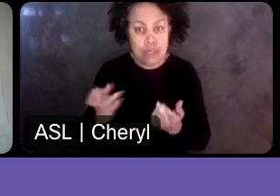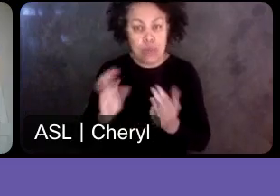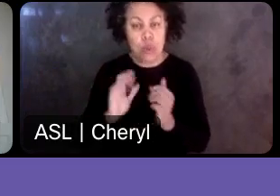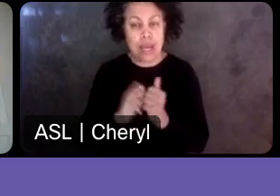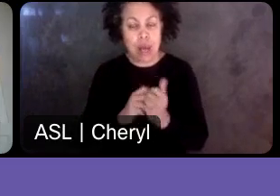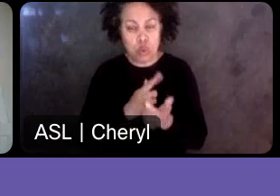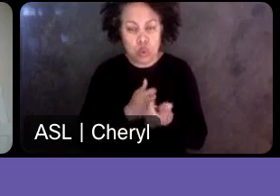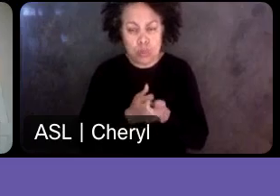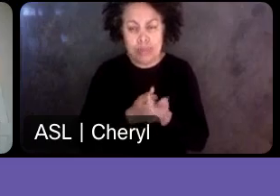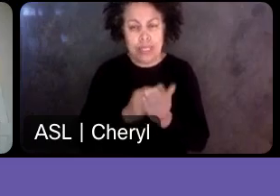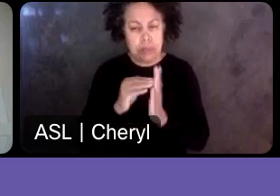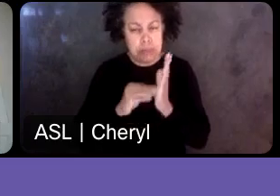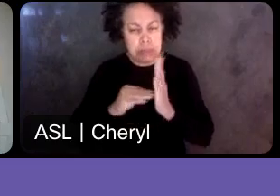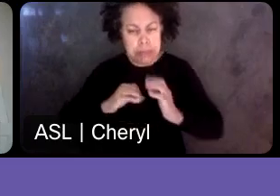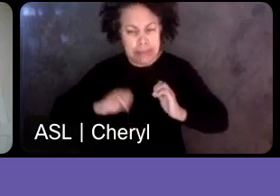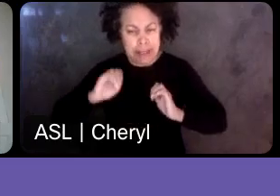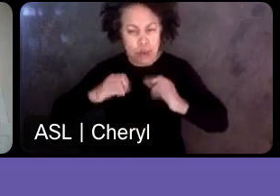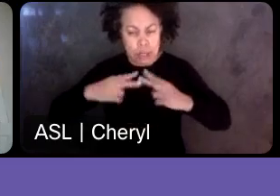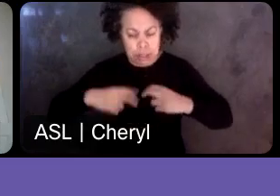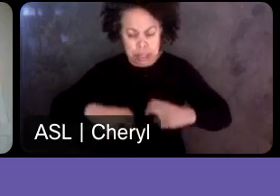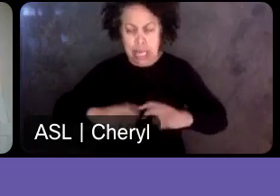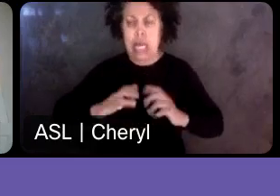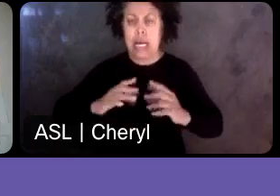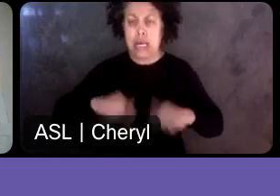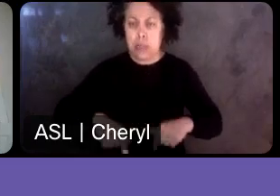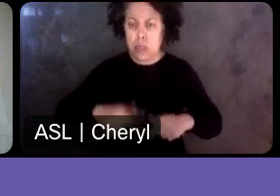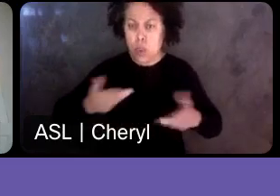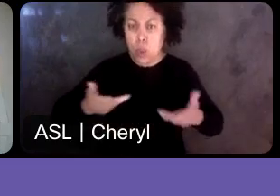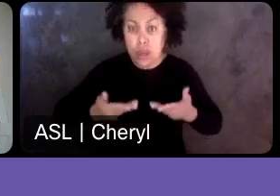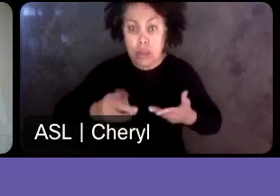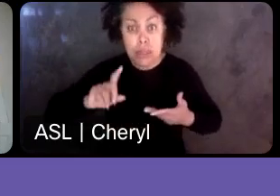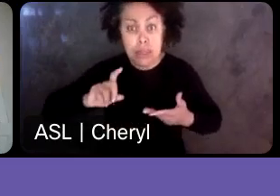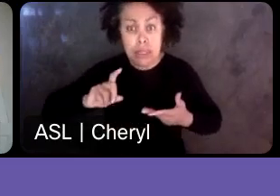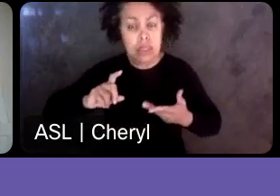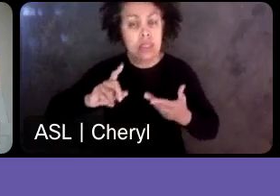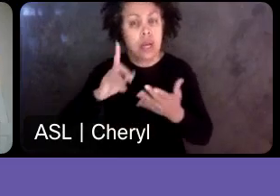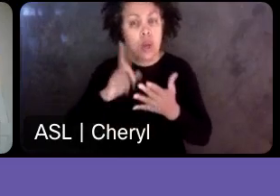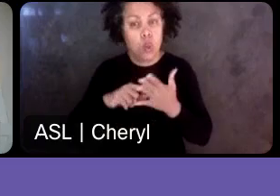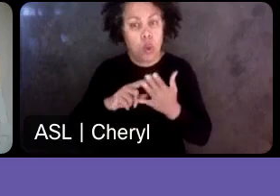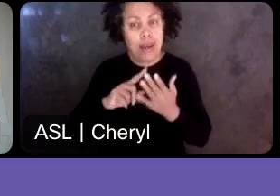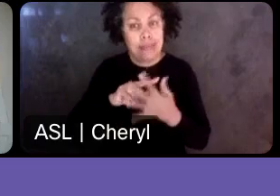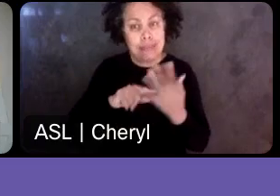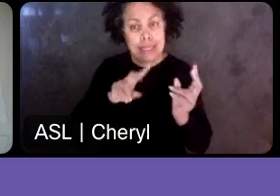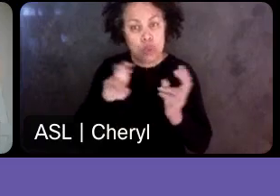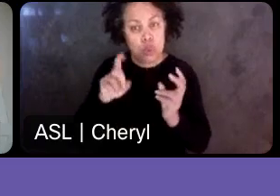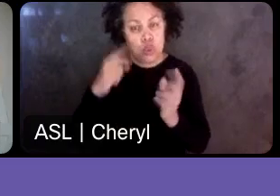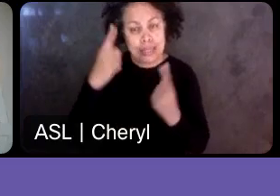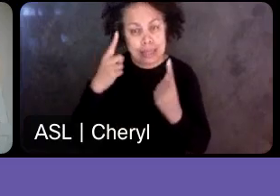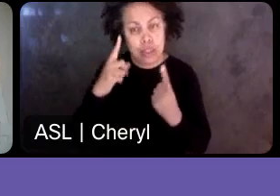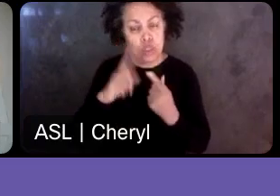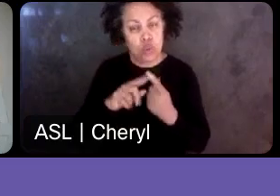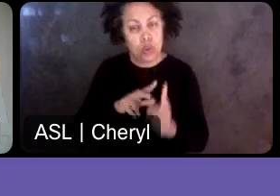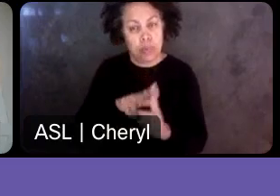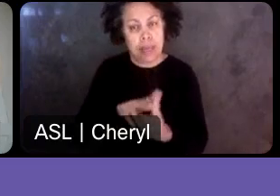in creating a welcoming environment. It includes specific practice considerations and capacity